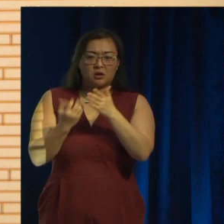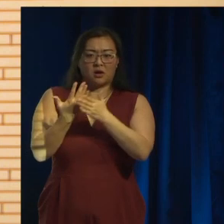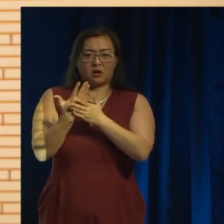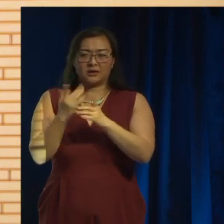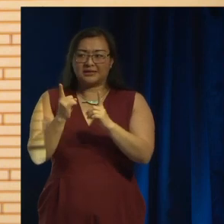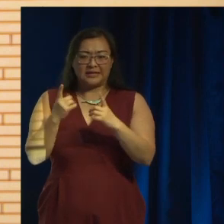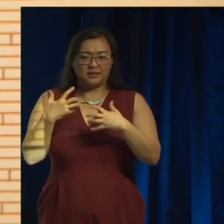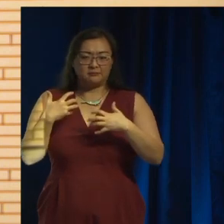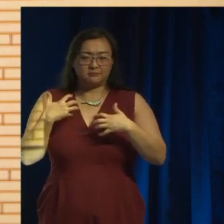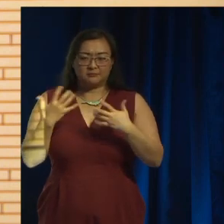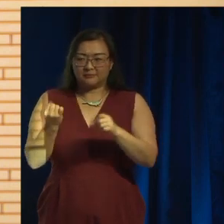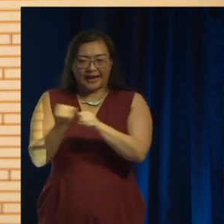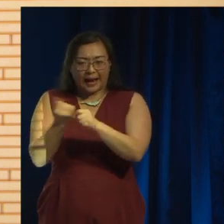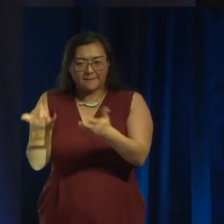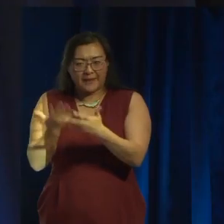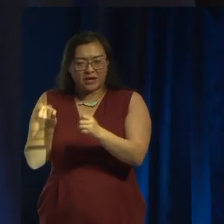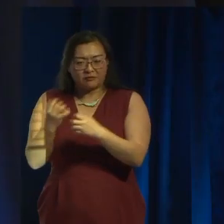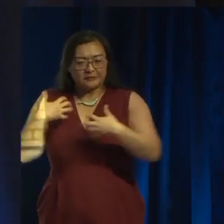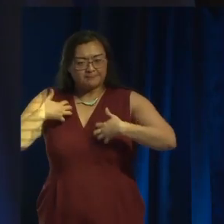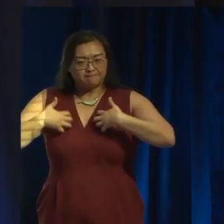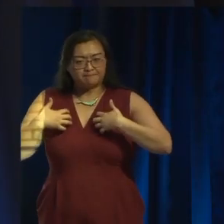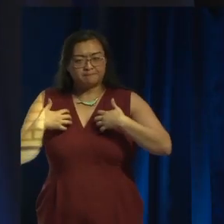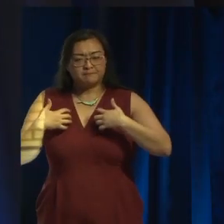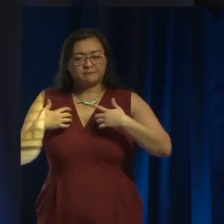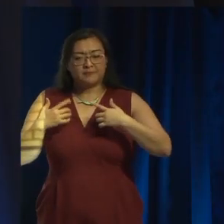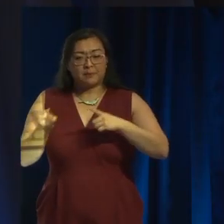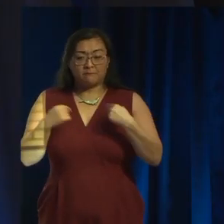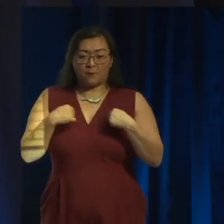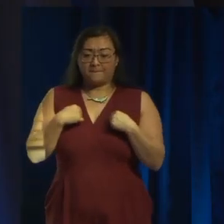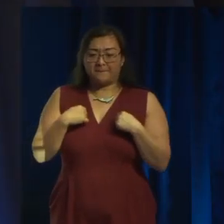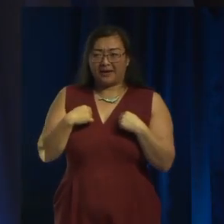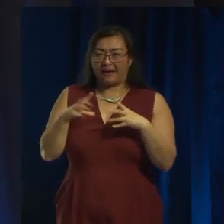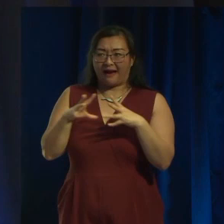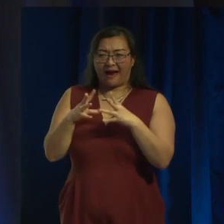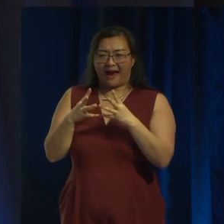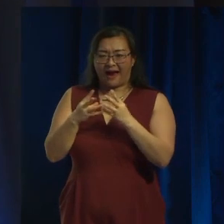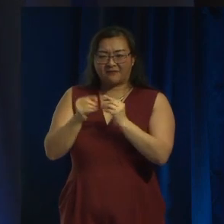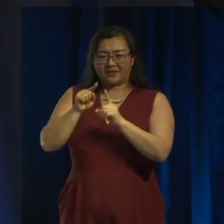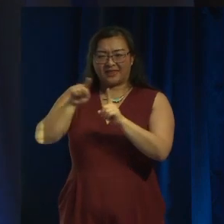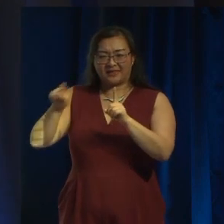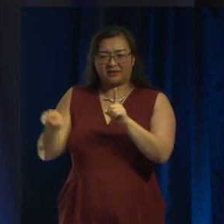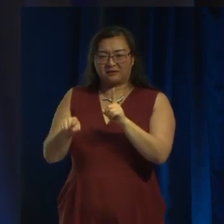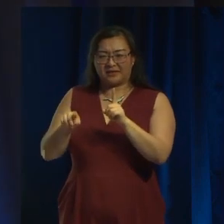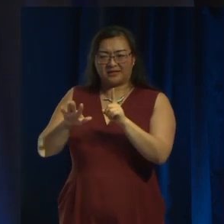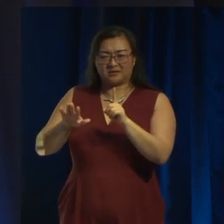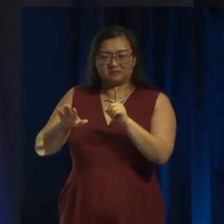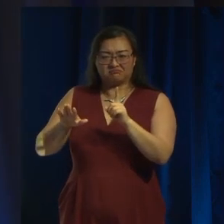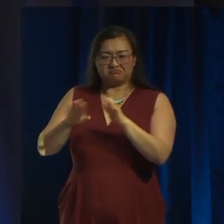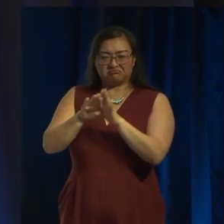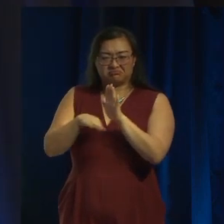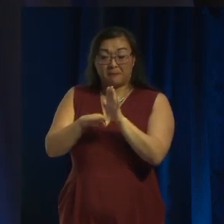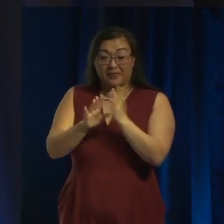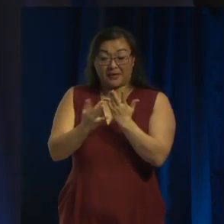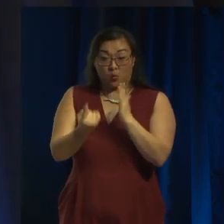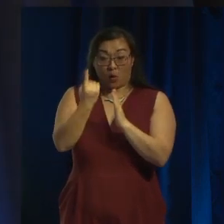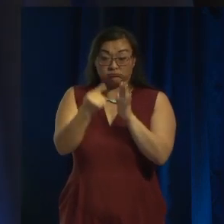It's, you know, there's tons of stuff that the game did right. But for me, everything else is secondary to this specific moment that just stayed with me about